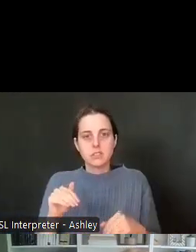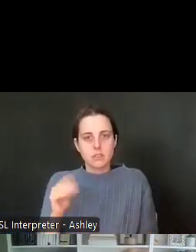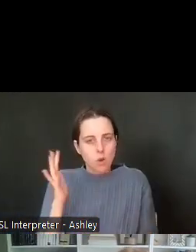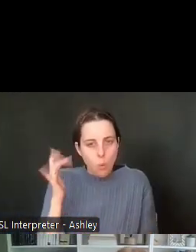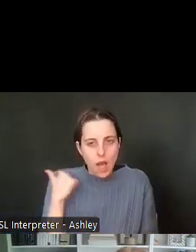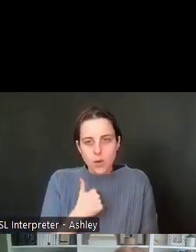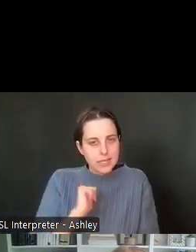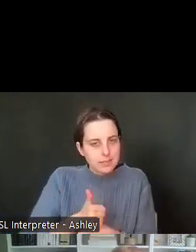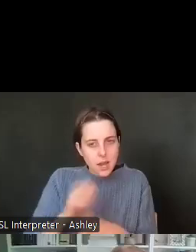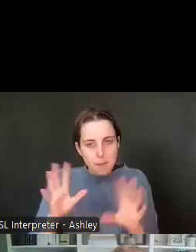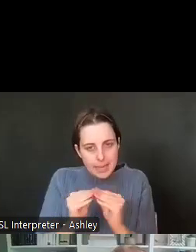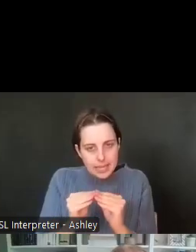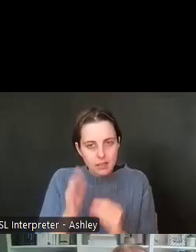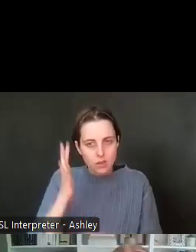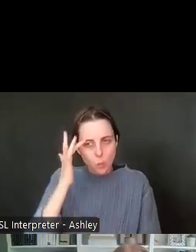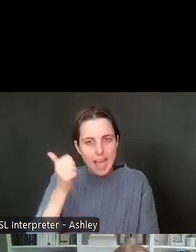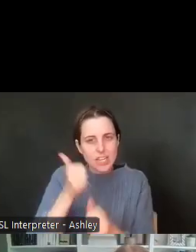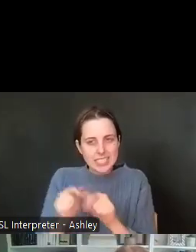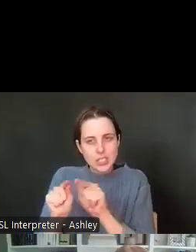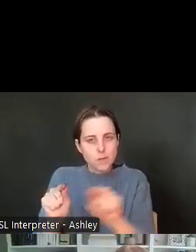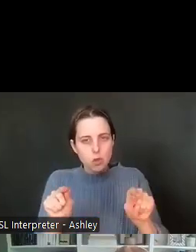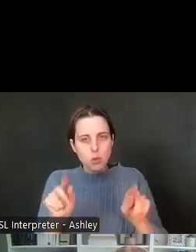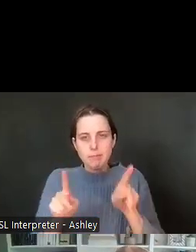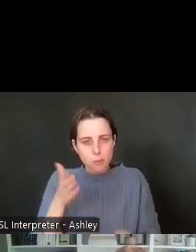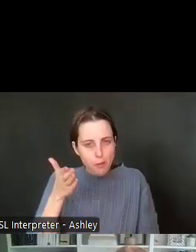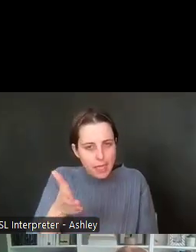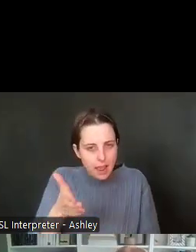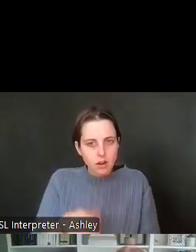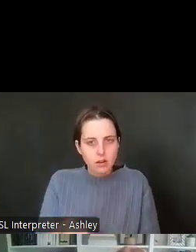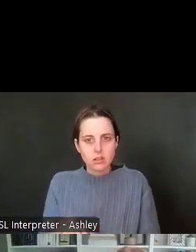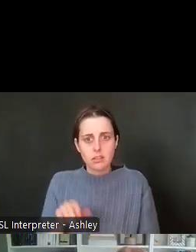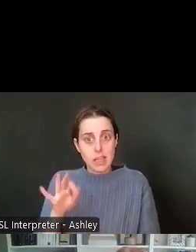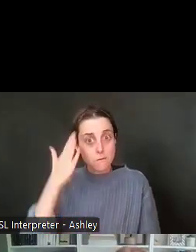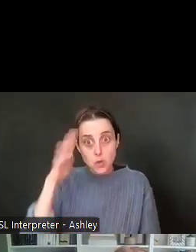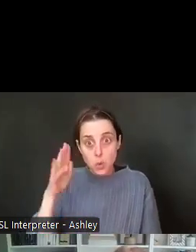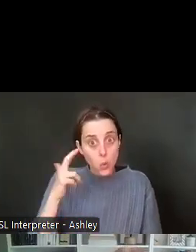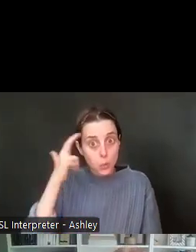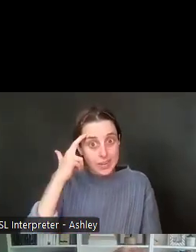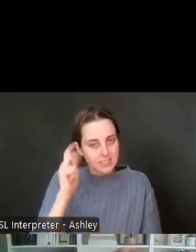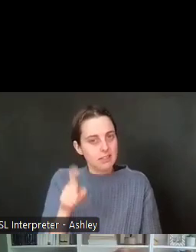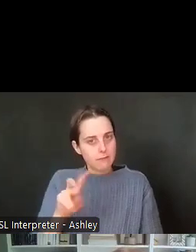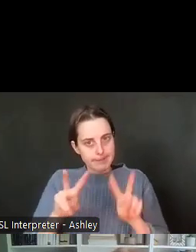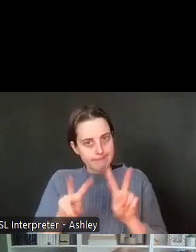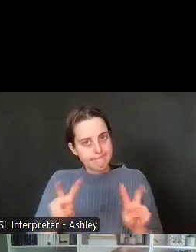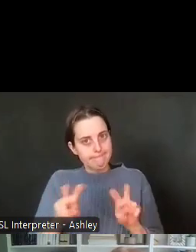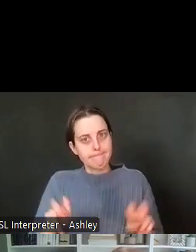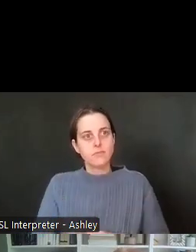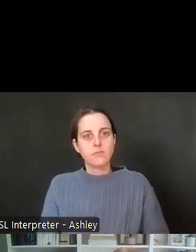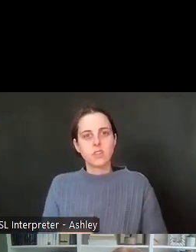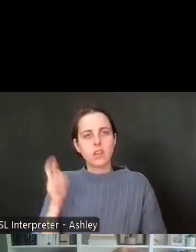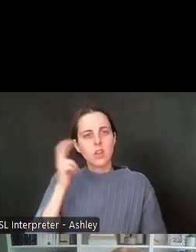in that meeting? And if the answer is no, then we've got more work to do. The reason why I put this here